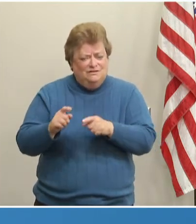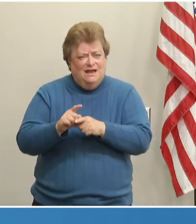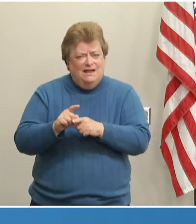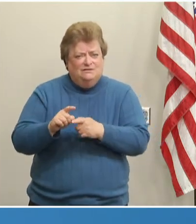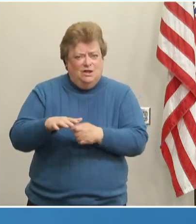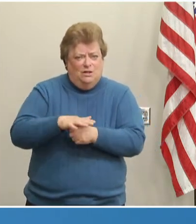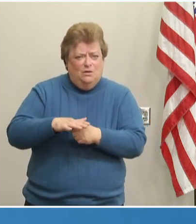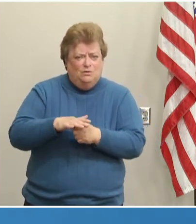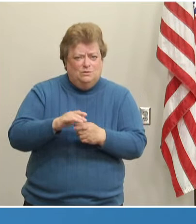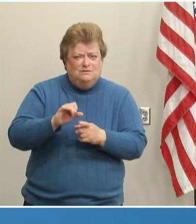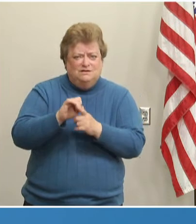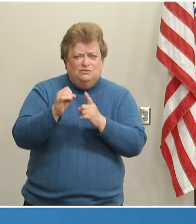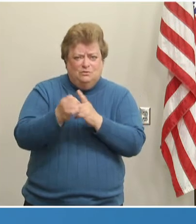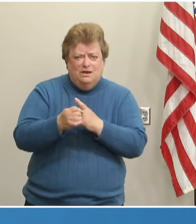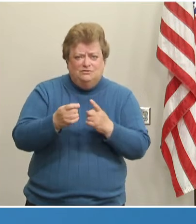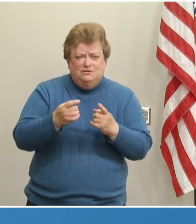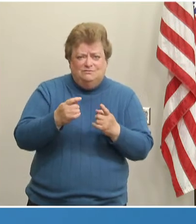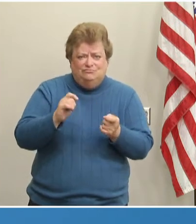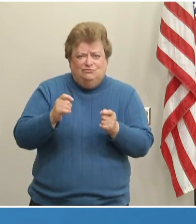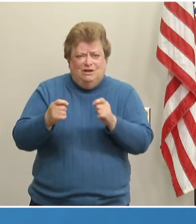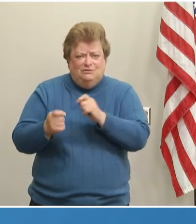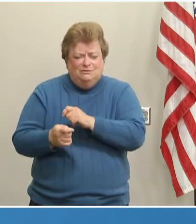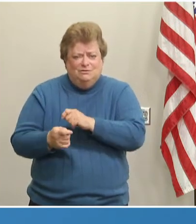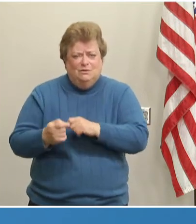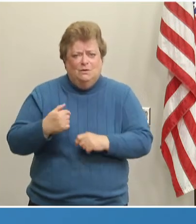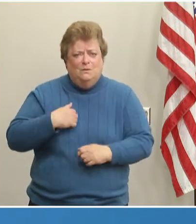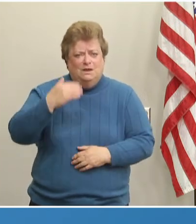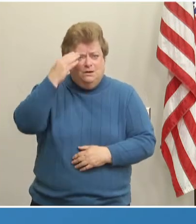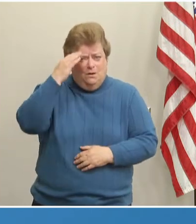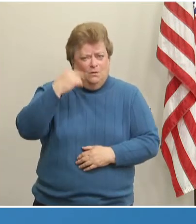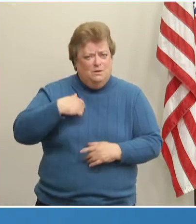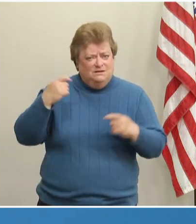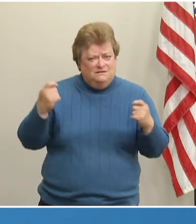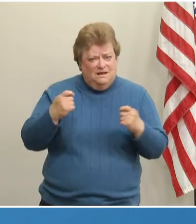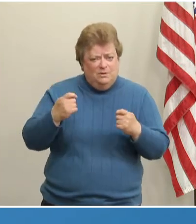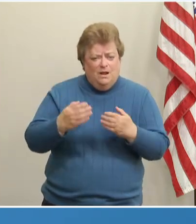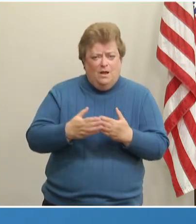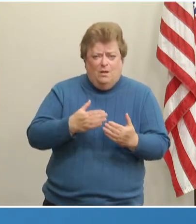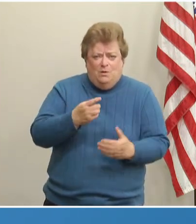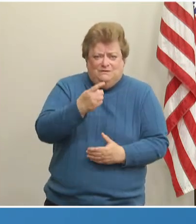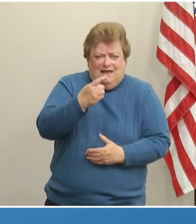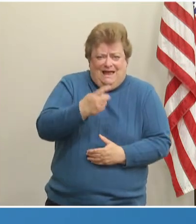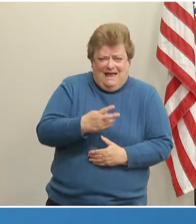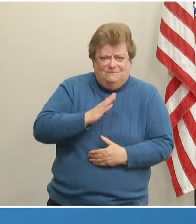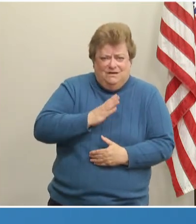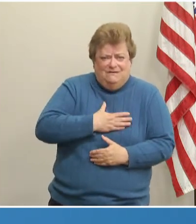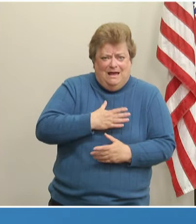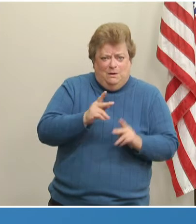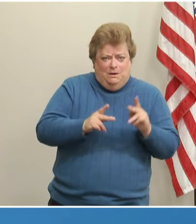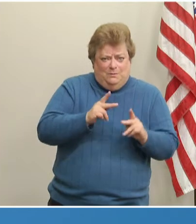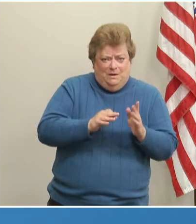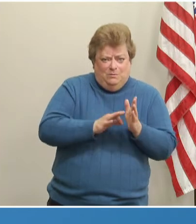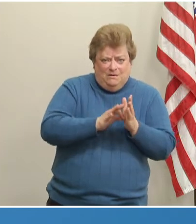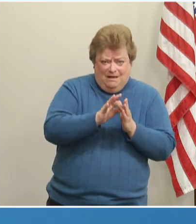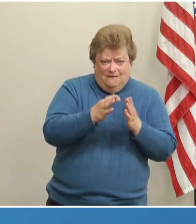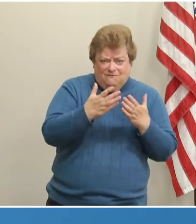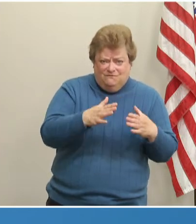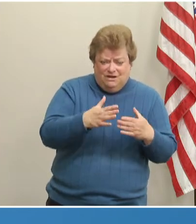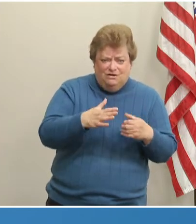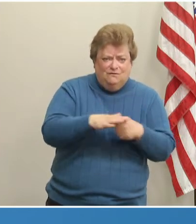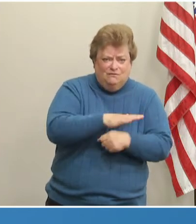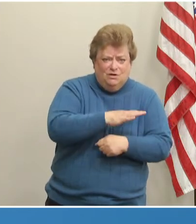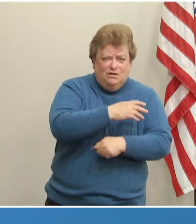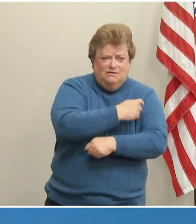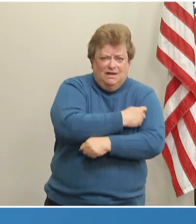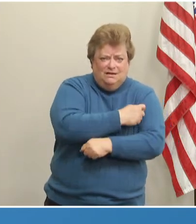situation evolves. We know and celebrate that with nearly half of our population fully vaccinated, the most vulnerable members